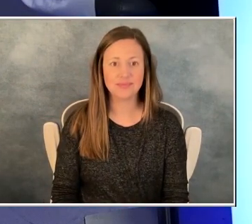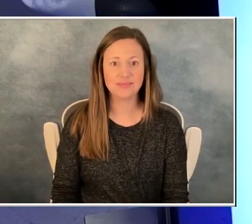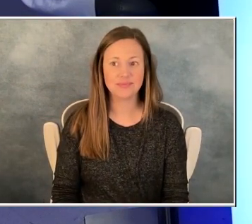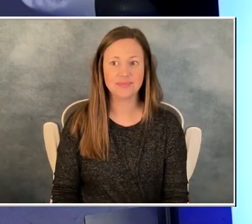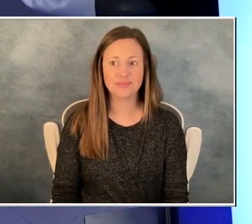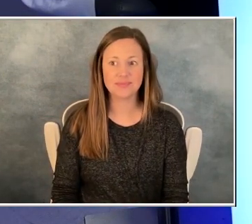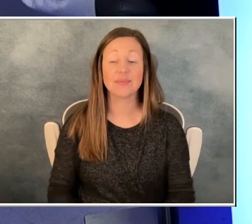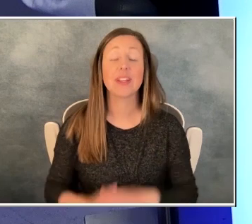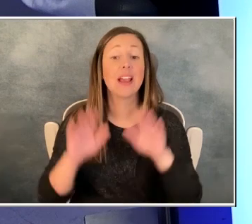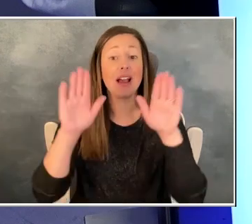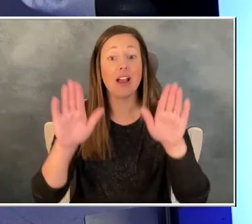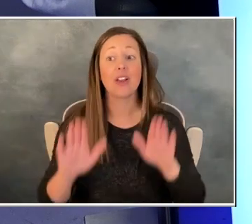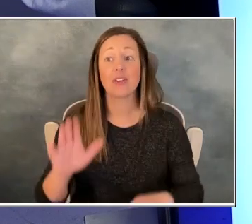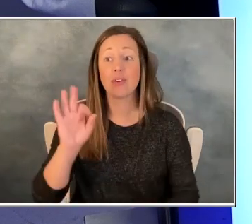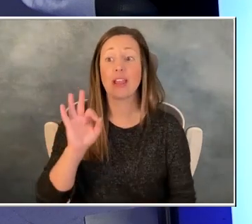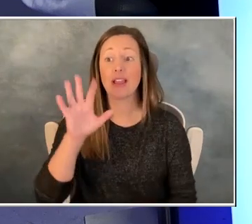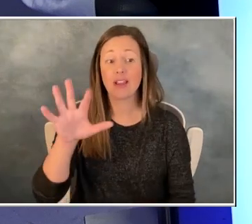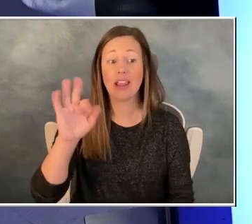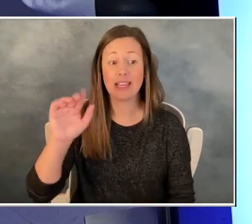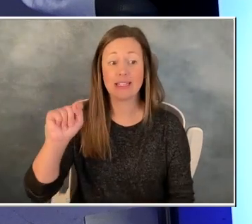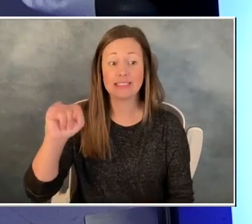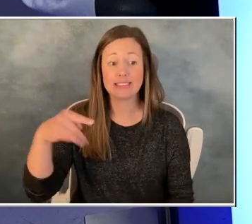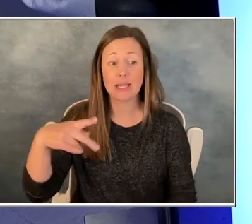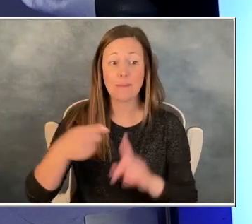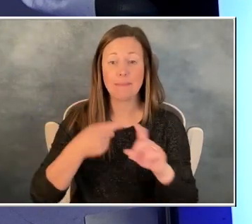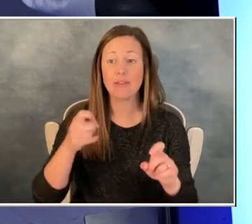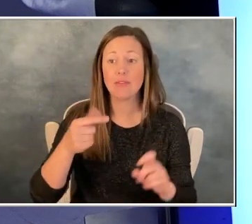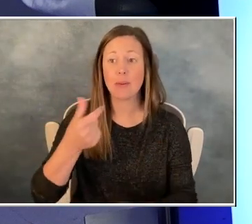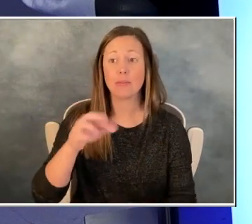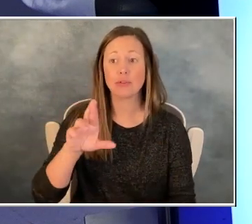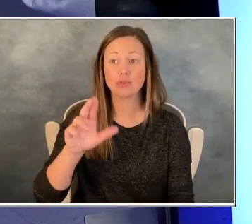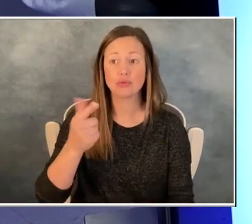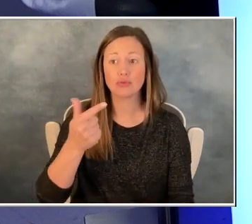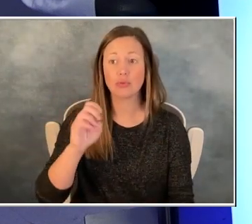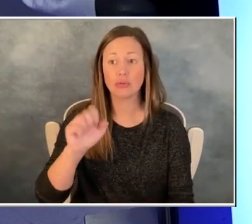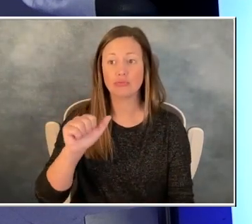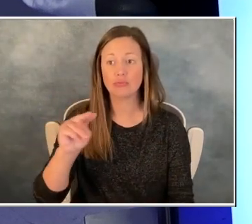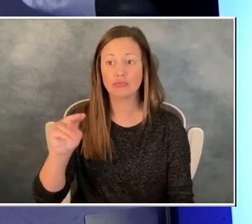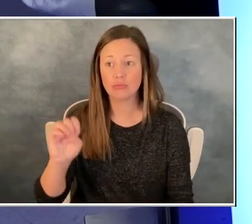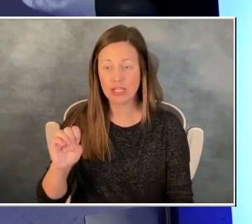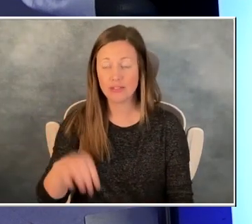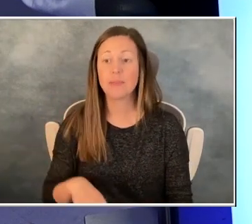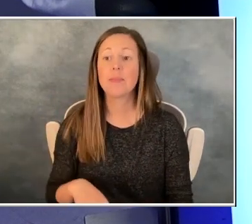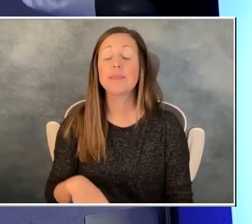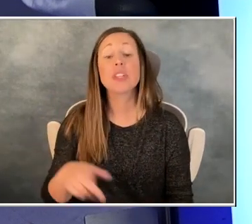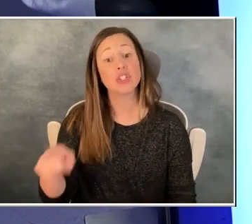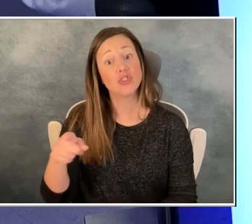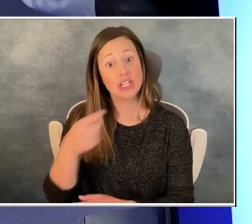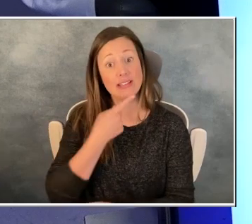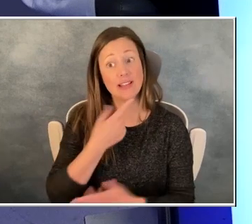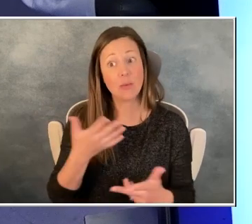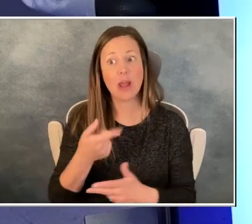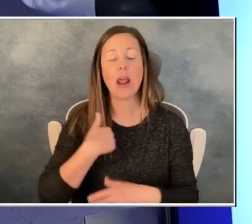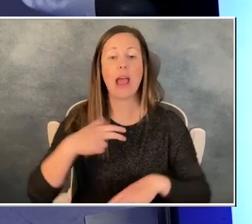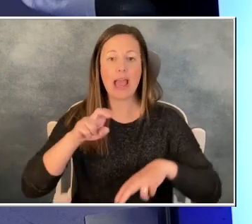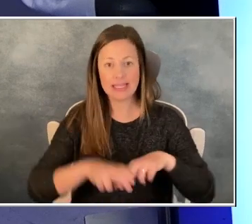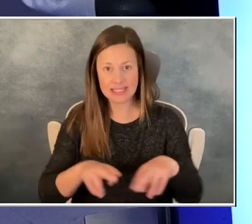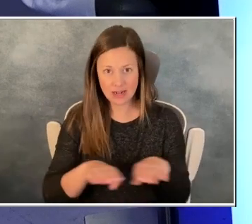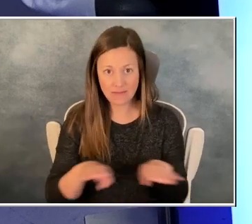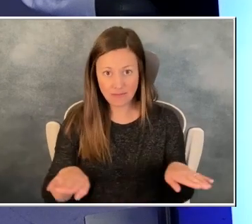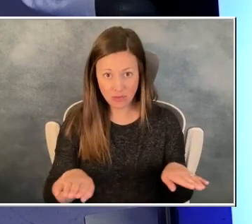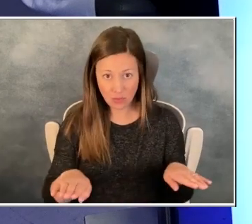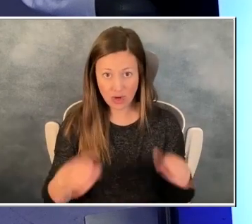from Georgianne Grunthaler. She writes this. I think you'll love this. She writes, I sit on the floor and see the view from a